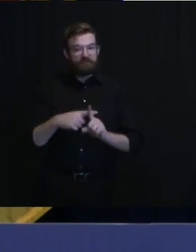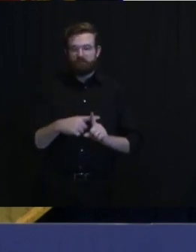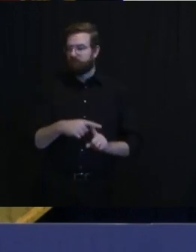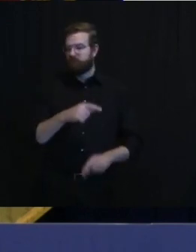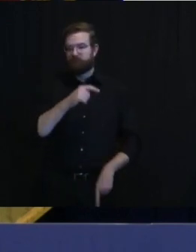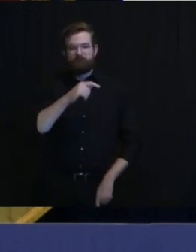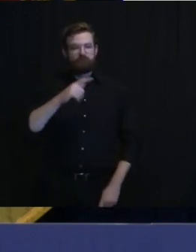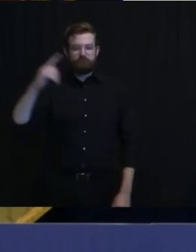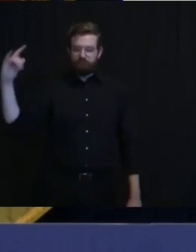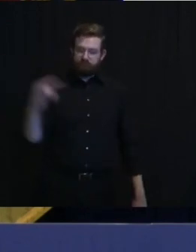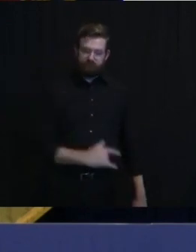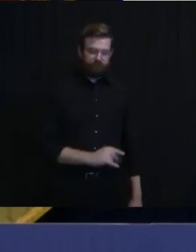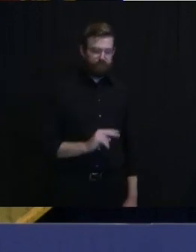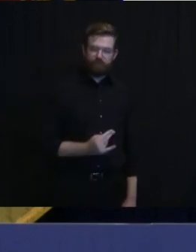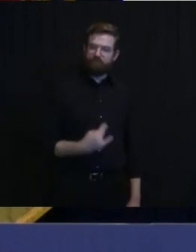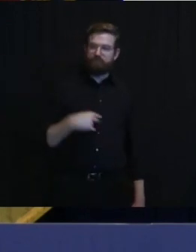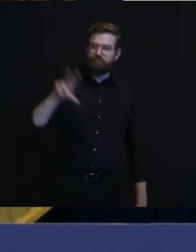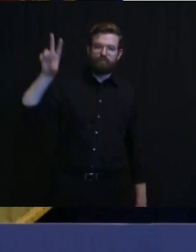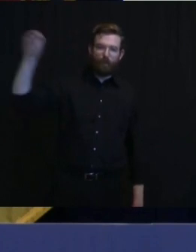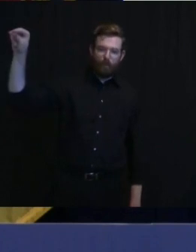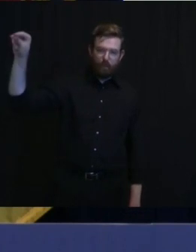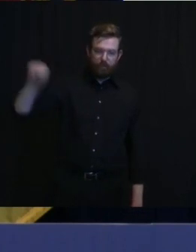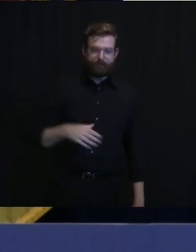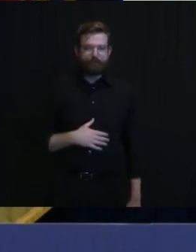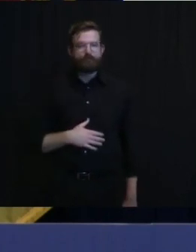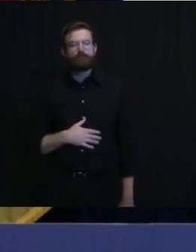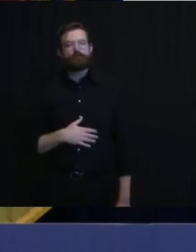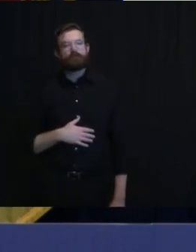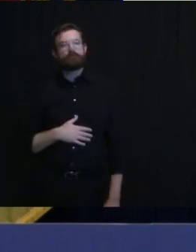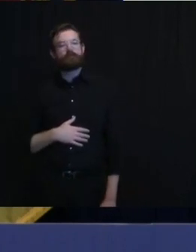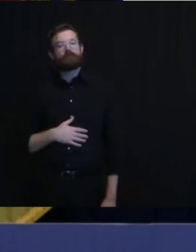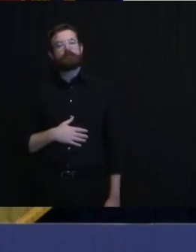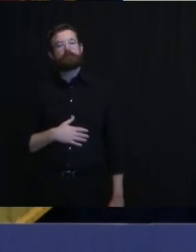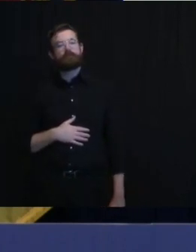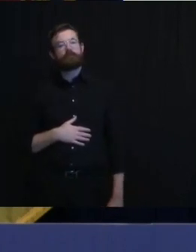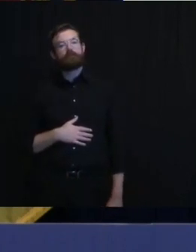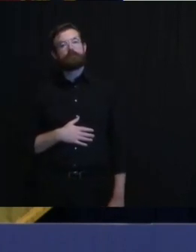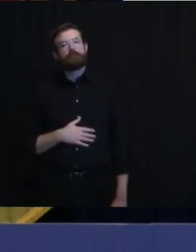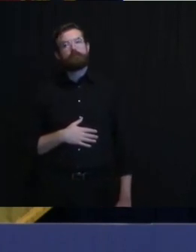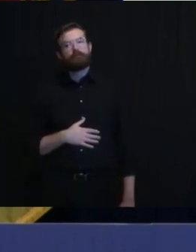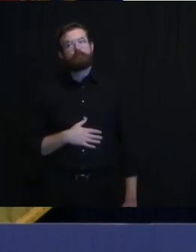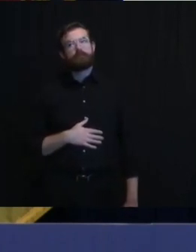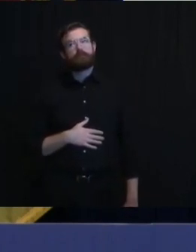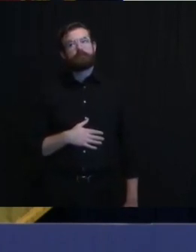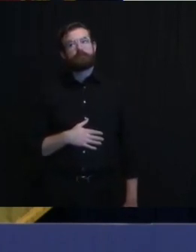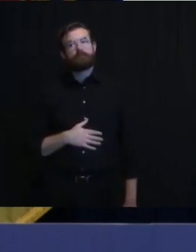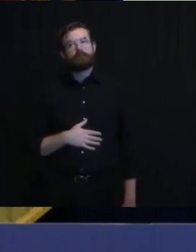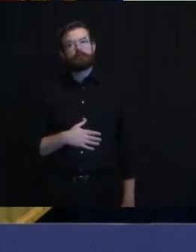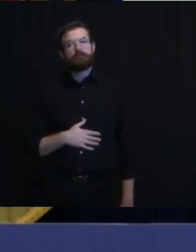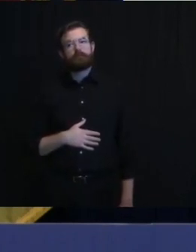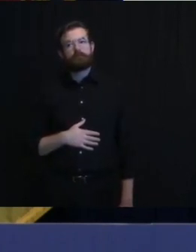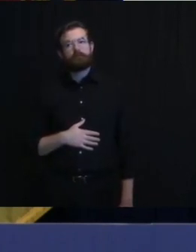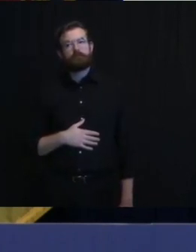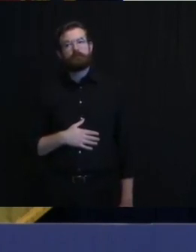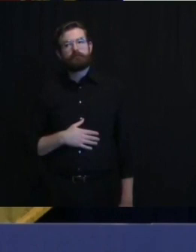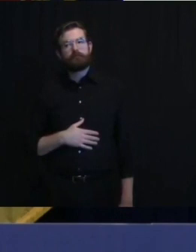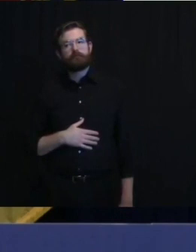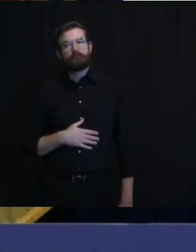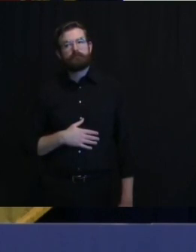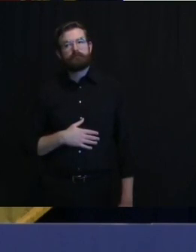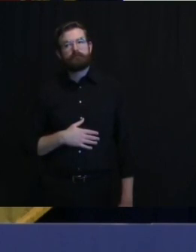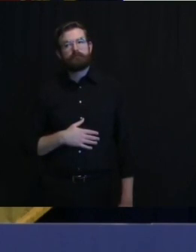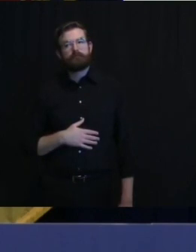along in our plan relative to HHS expectations? How close is the state to meeting